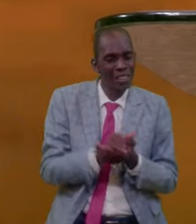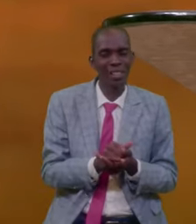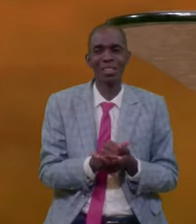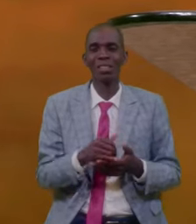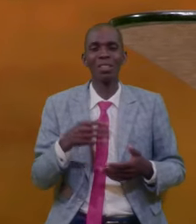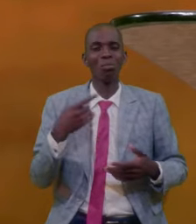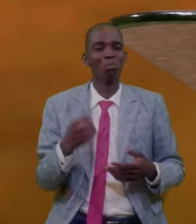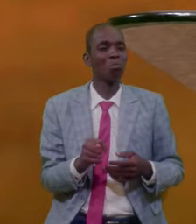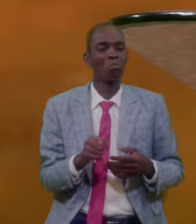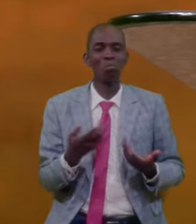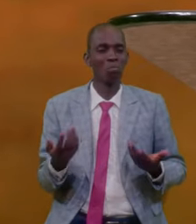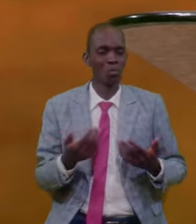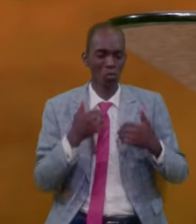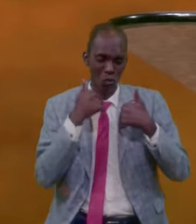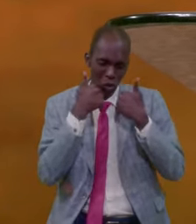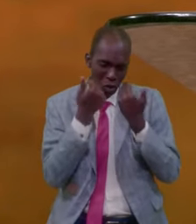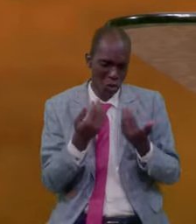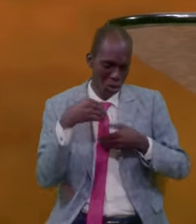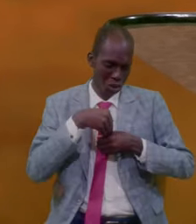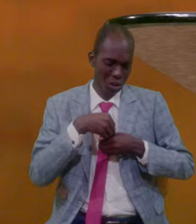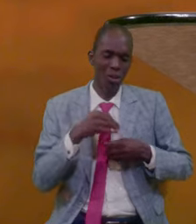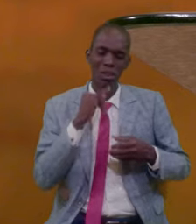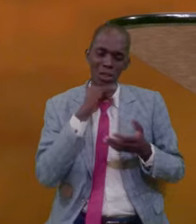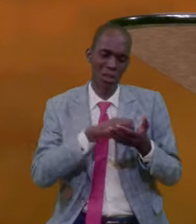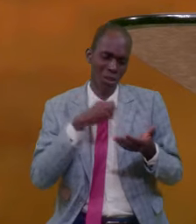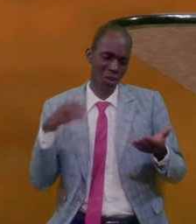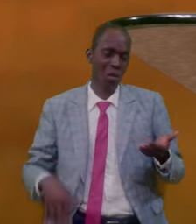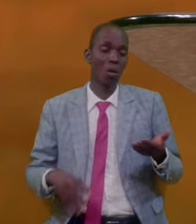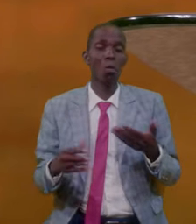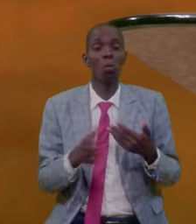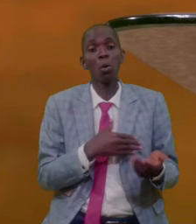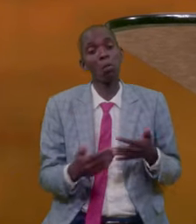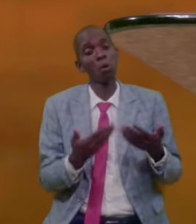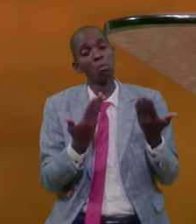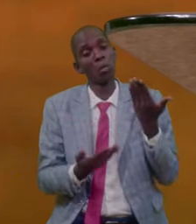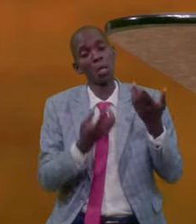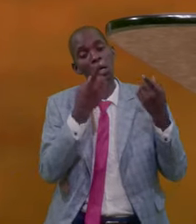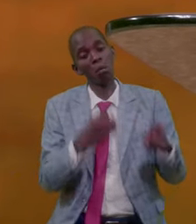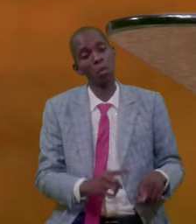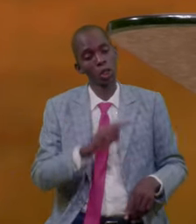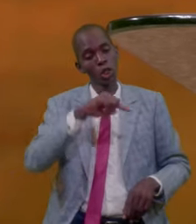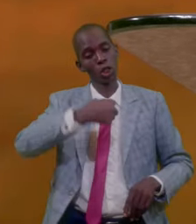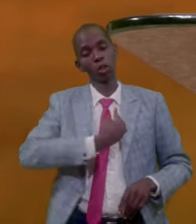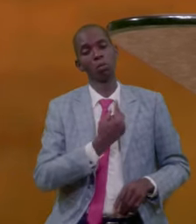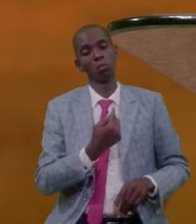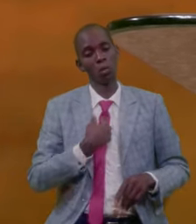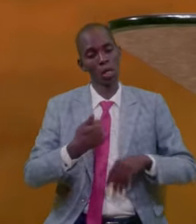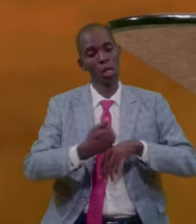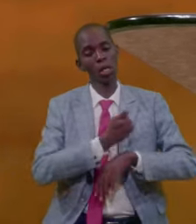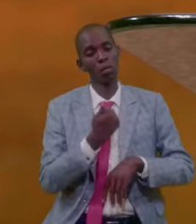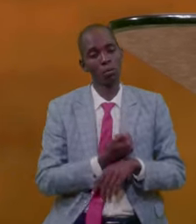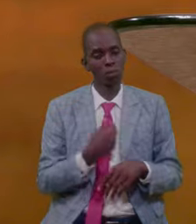been taken away. And whatever they meet, the reproach and the insult and the assault, there's no